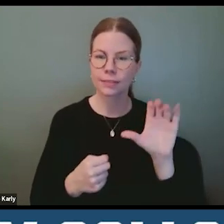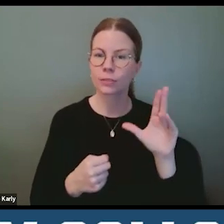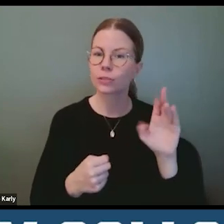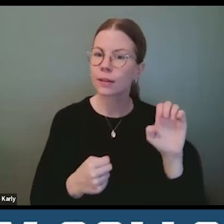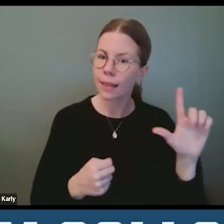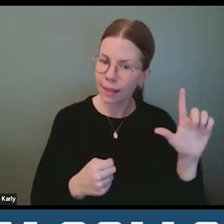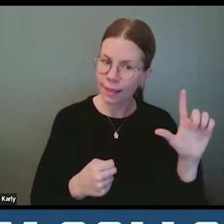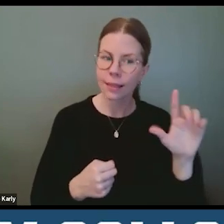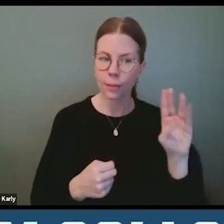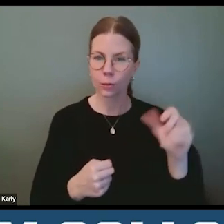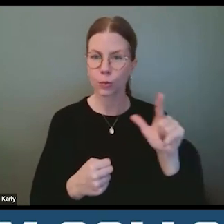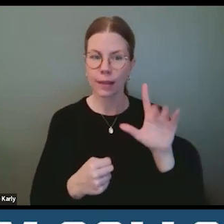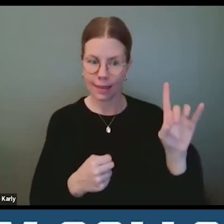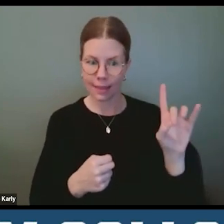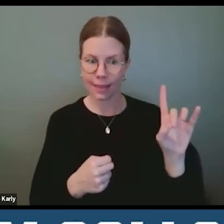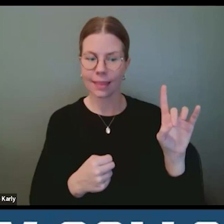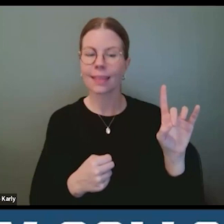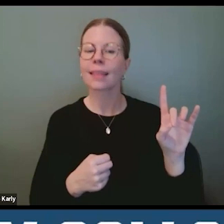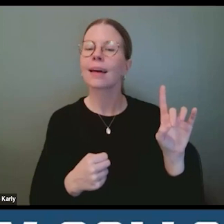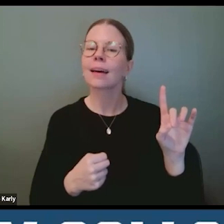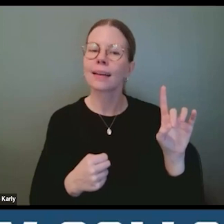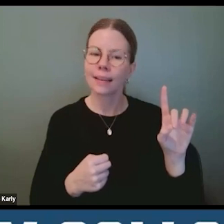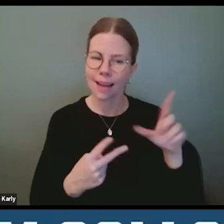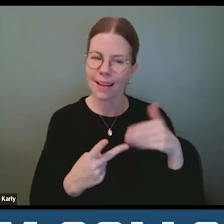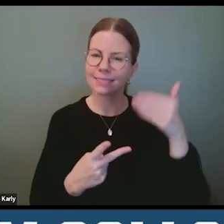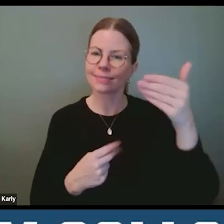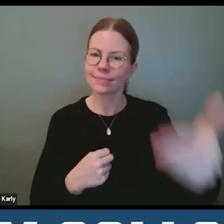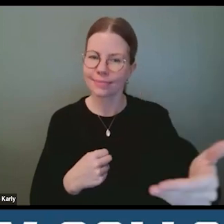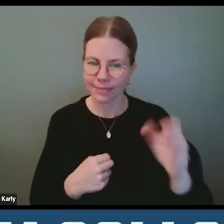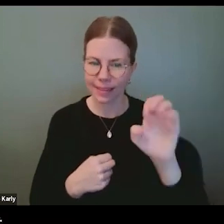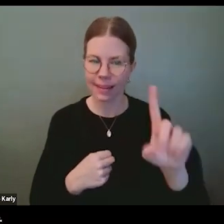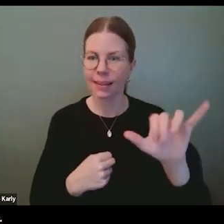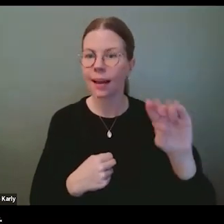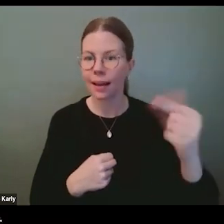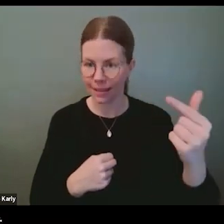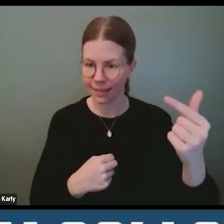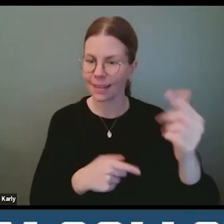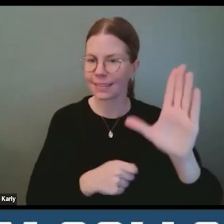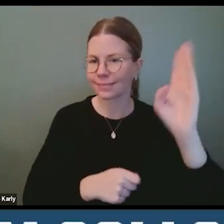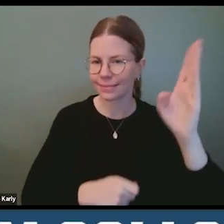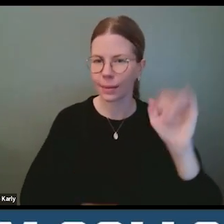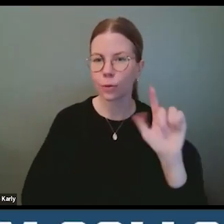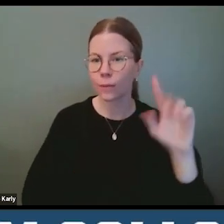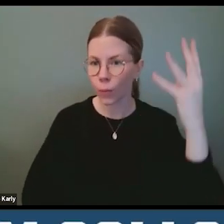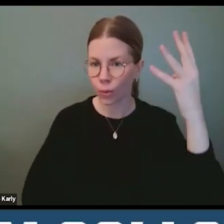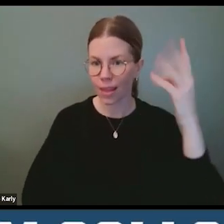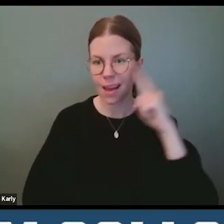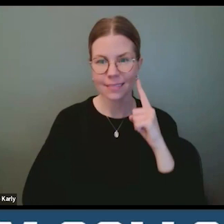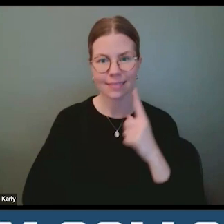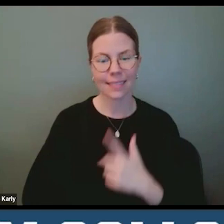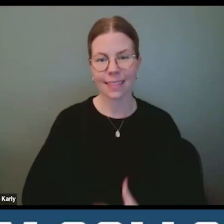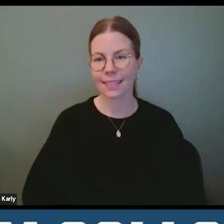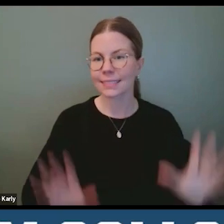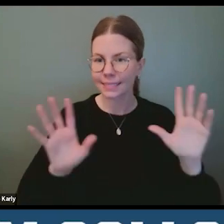28th, and keep your eyes peeled for for Ed Young's talk on April 4th. And that's the end of the slides.